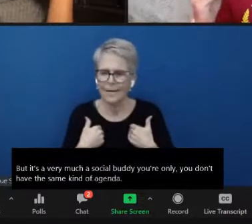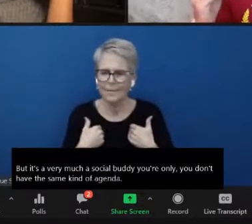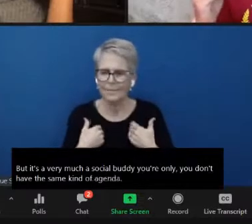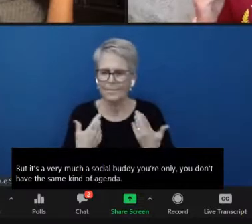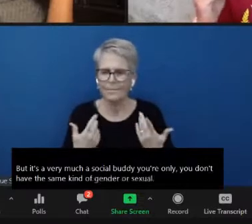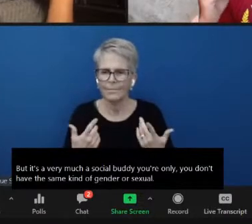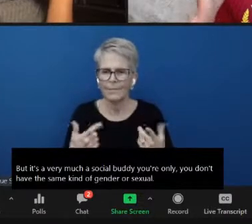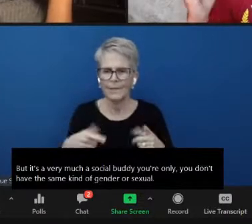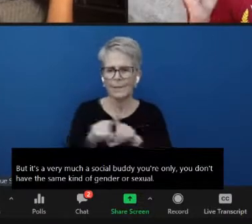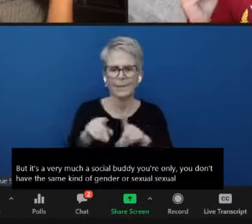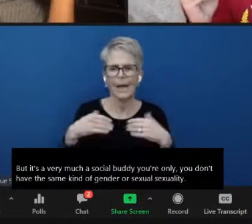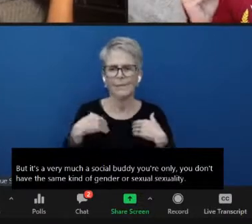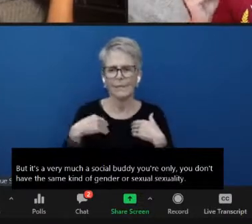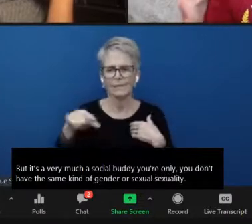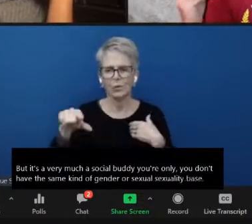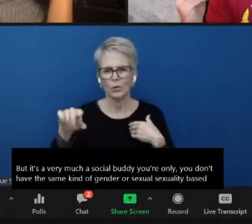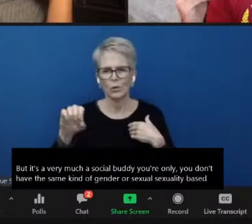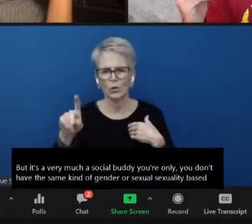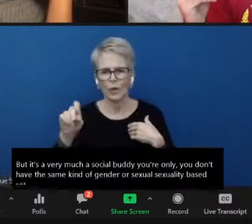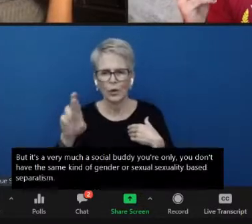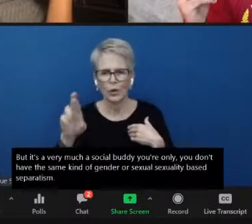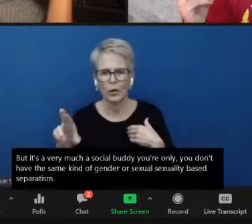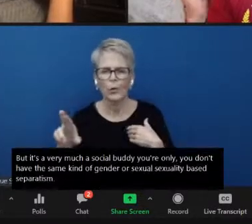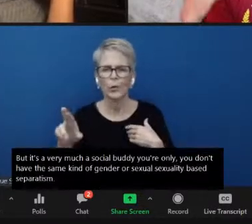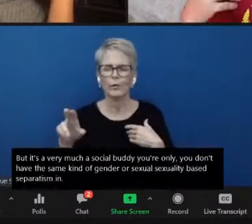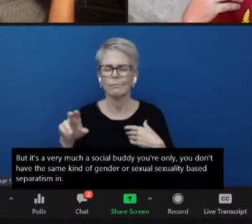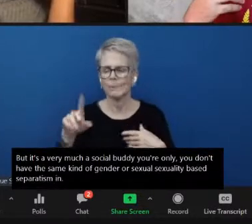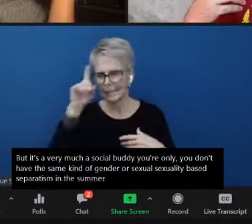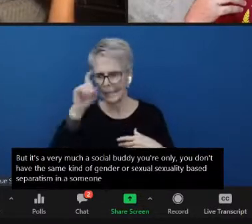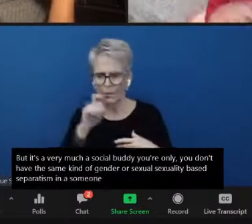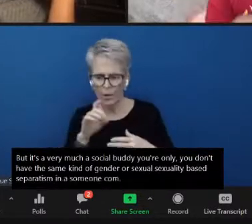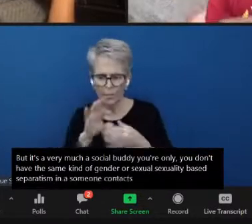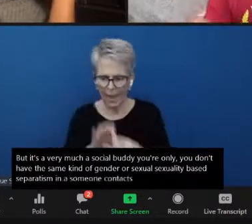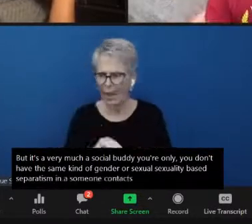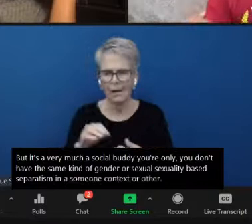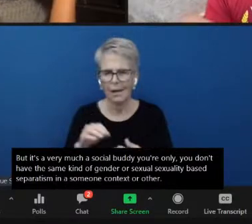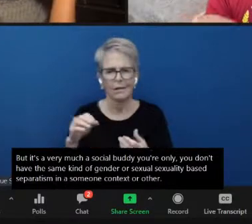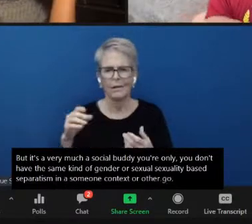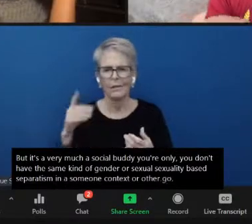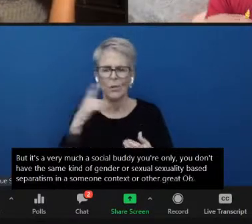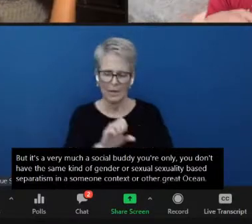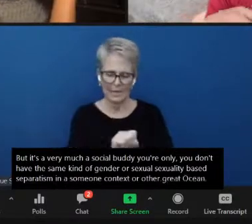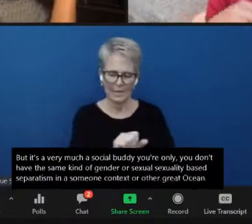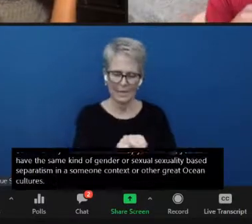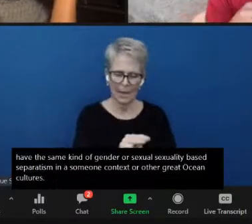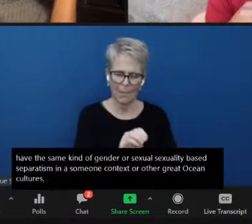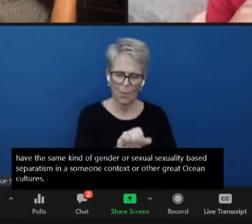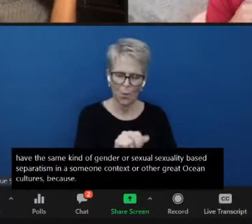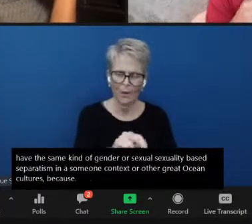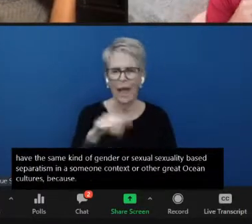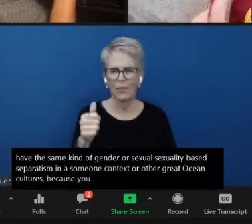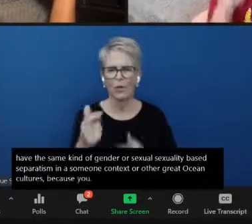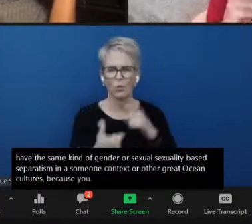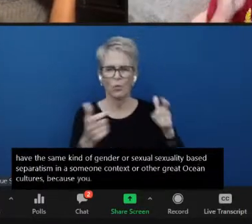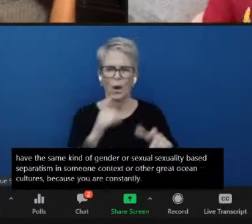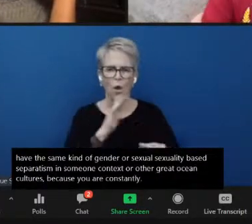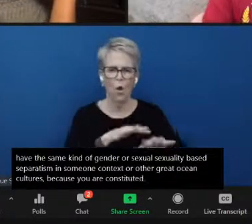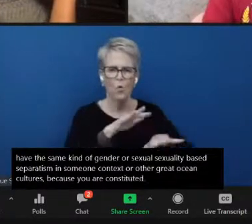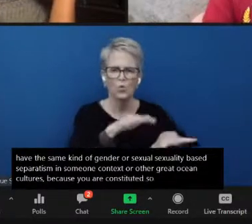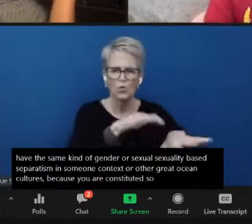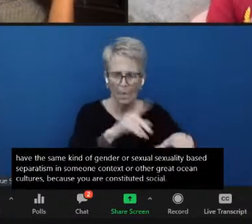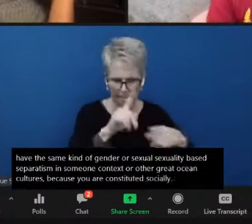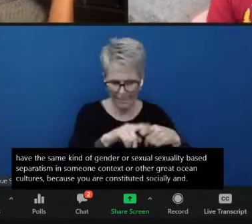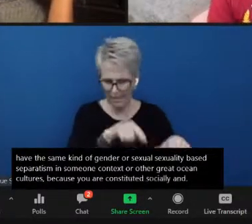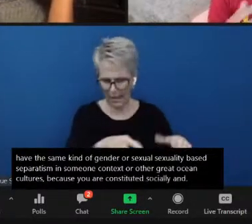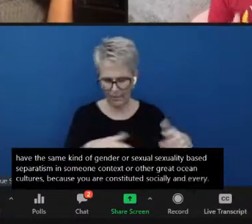gender or sexuality based separatism in the Samoan context or other Great Ocean cultures, because you are constituted